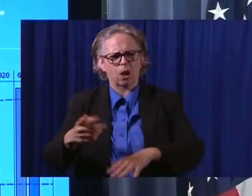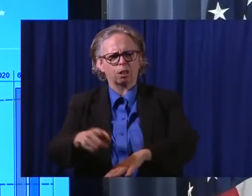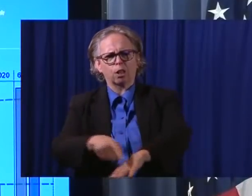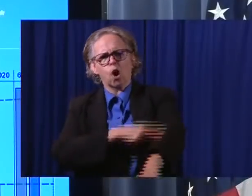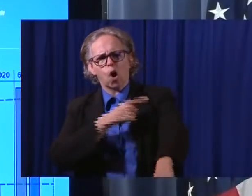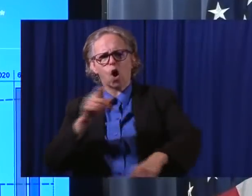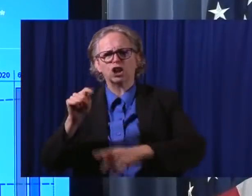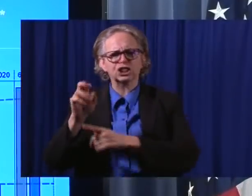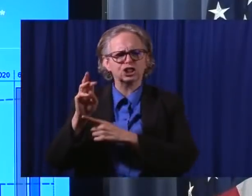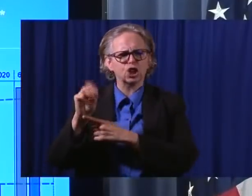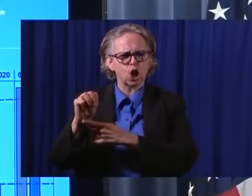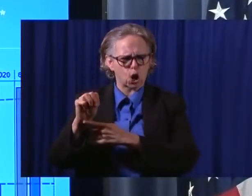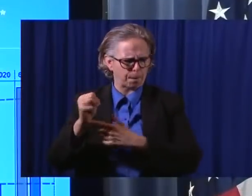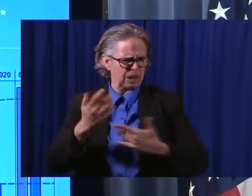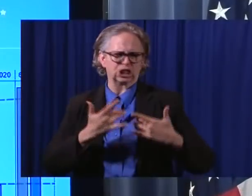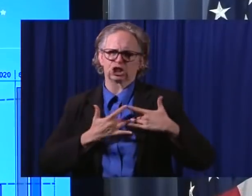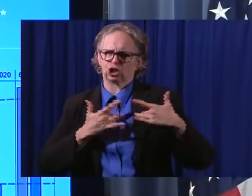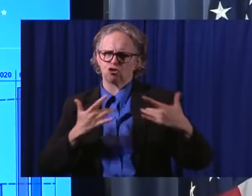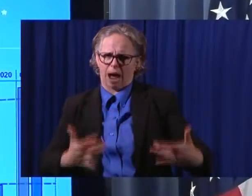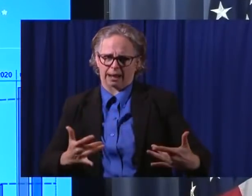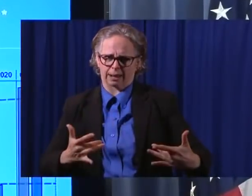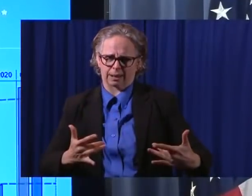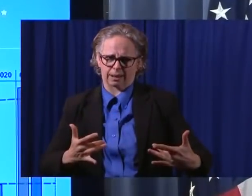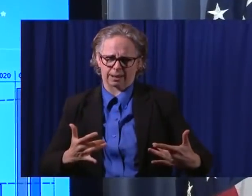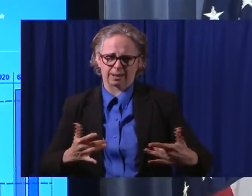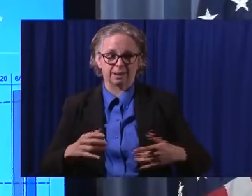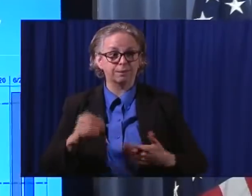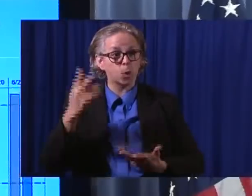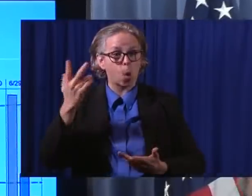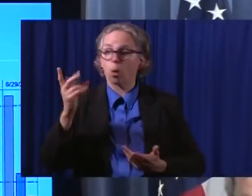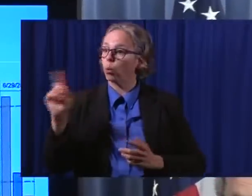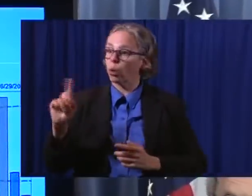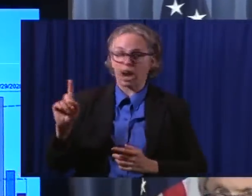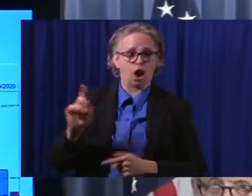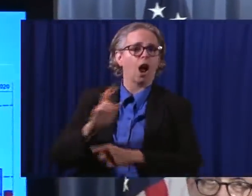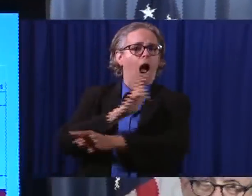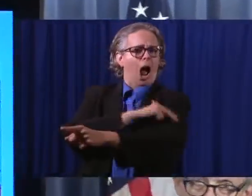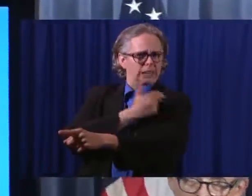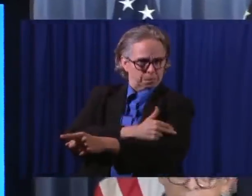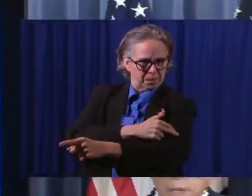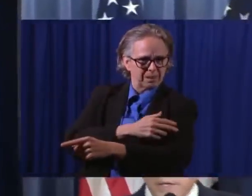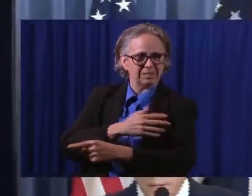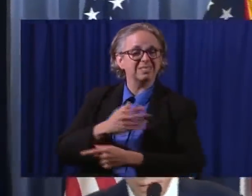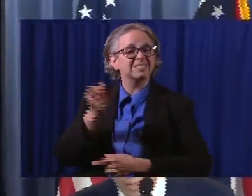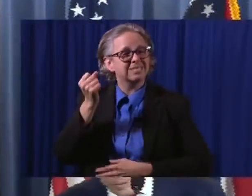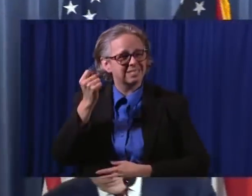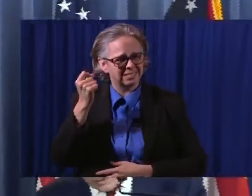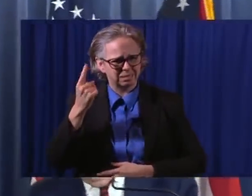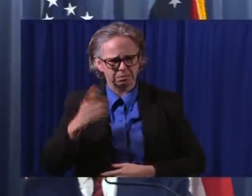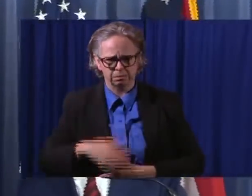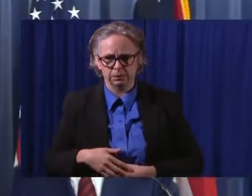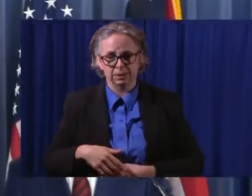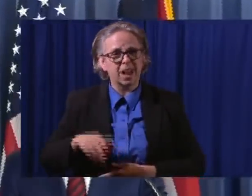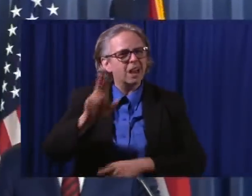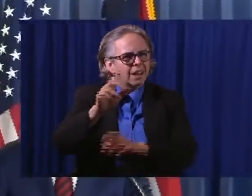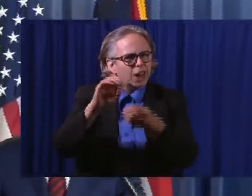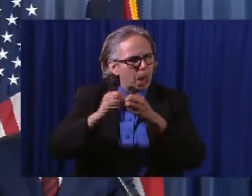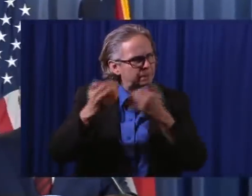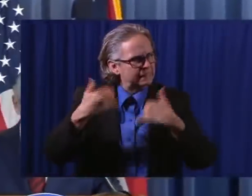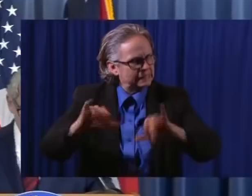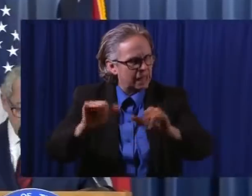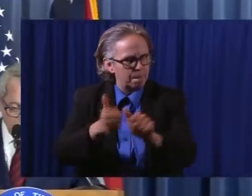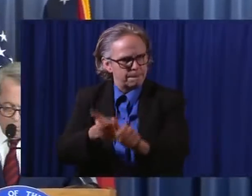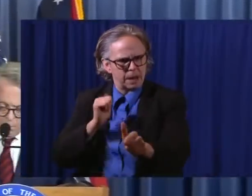a lagging indicator, obviously. Someone is infected, it takes a while, they get sick, go to the hospital.